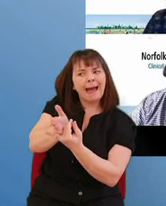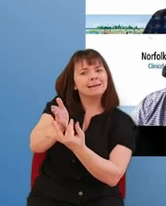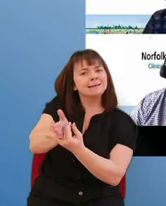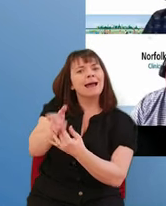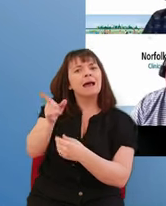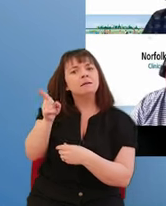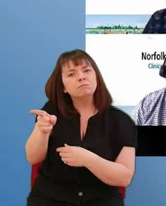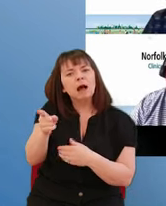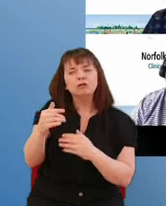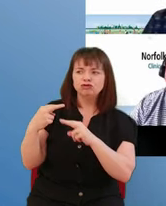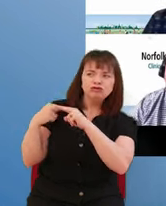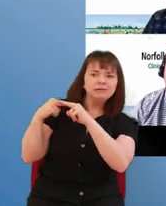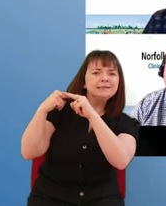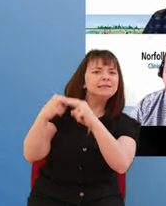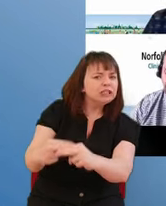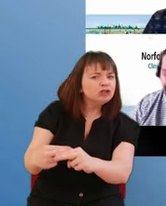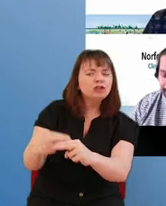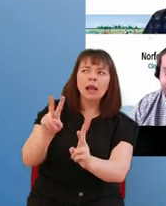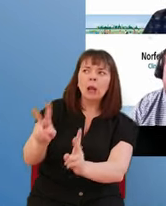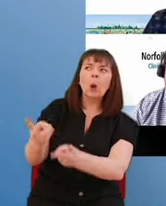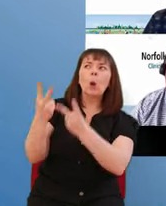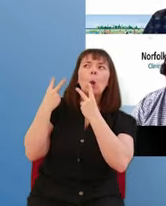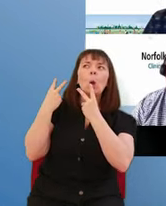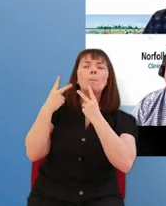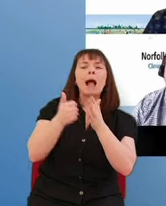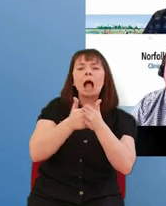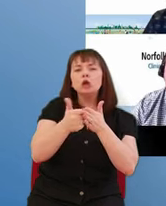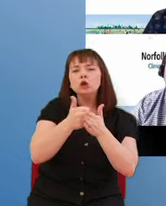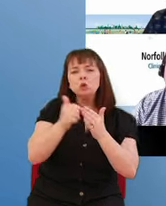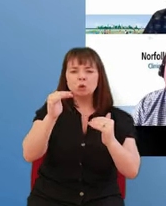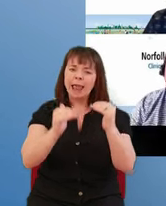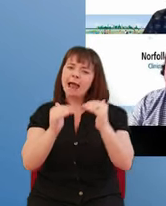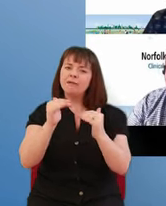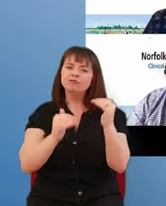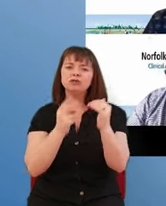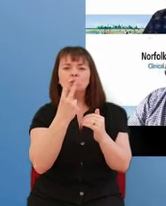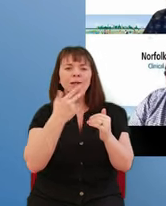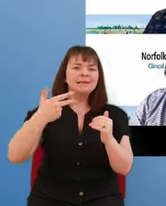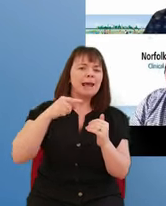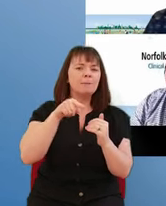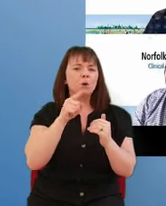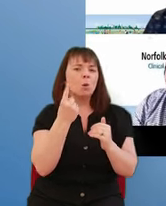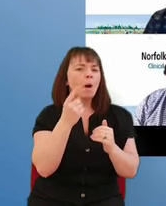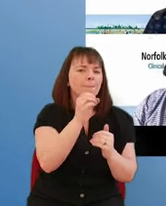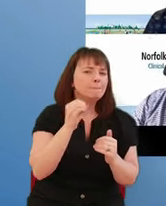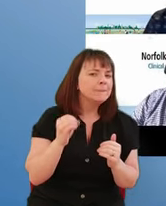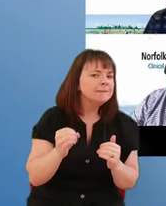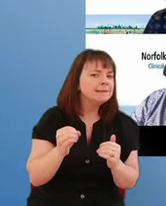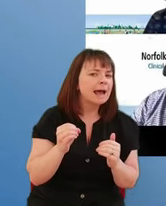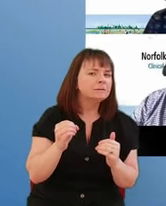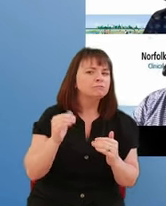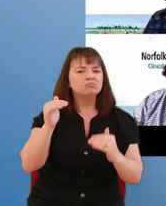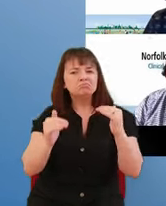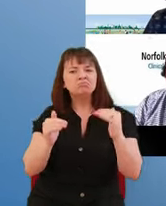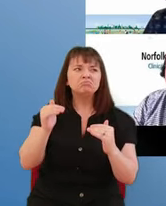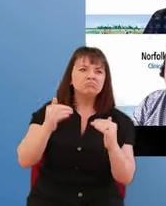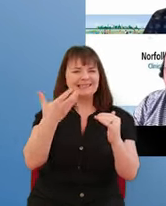nothing approach, we run the risk of our performance staying where it is, but it also leaves there's a clinical risk that